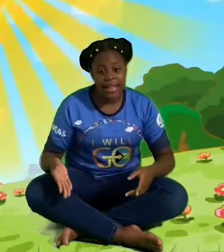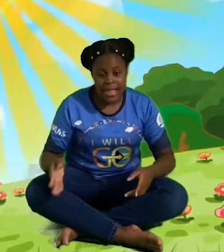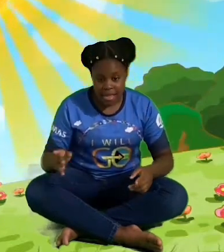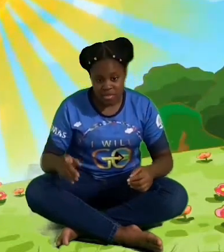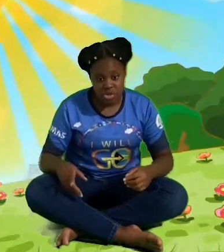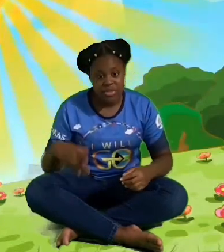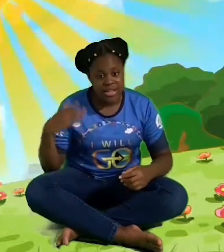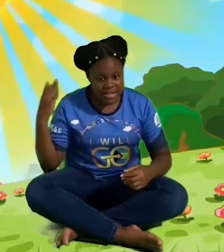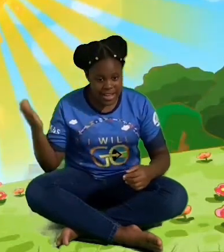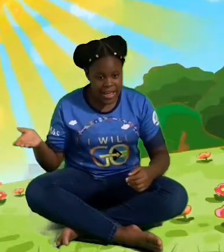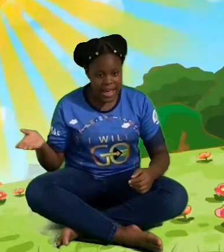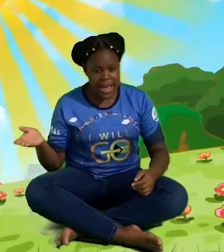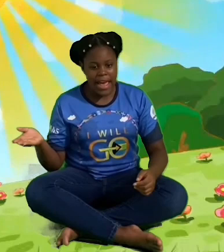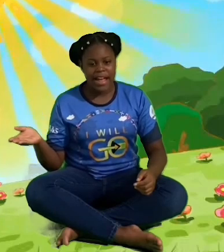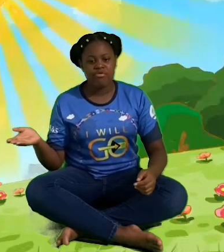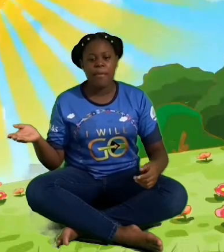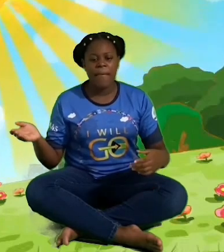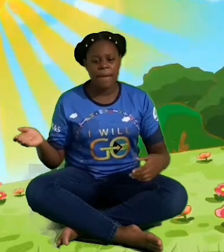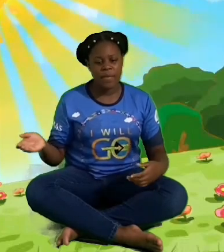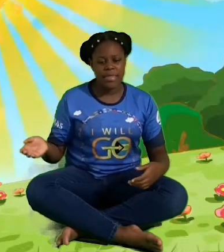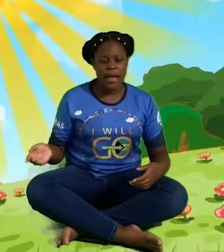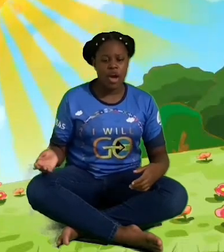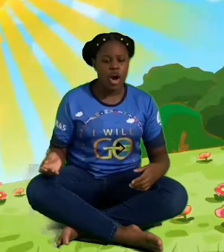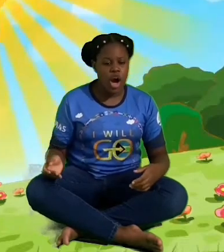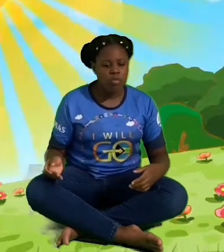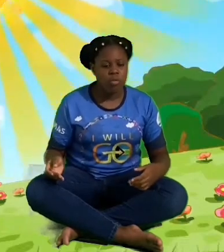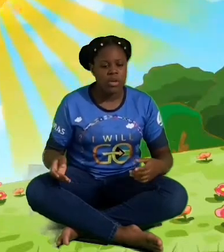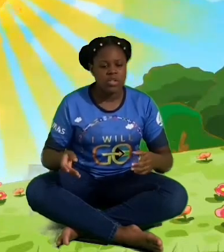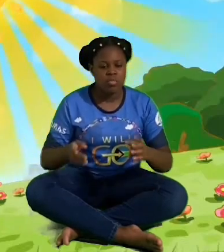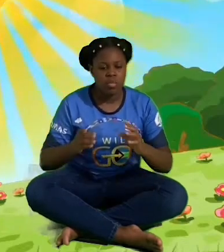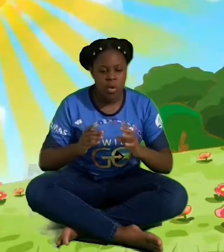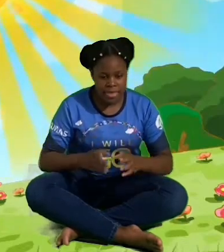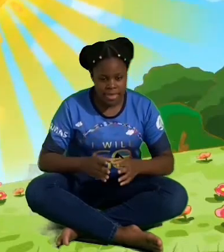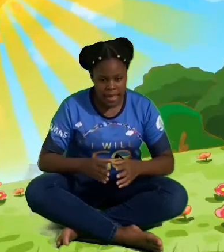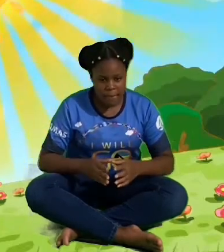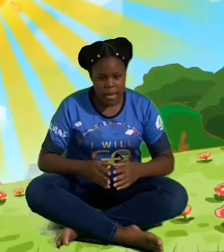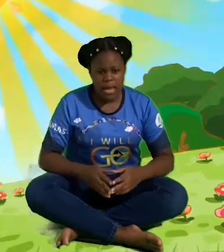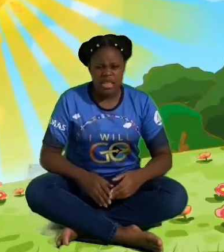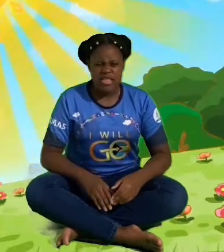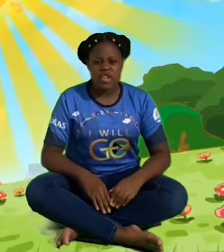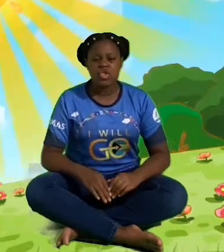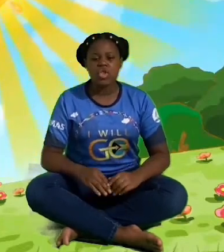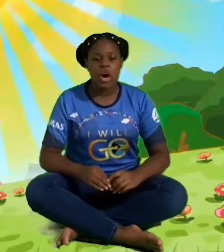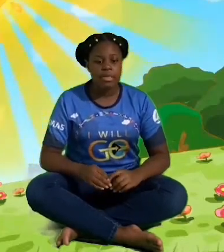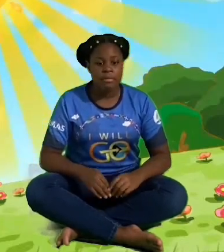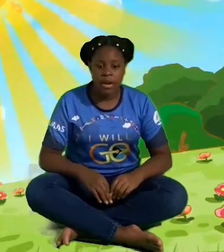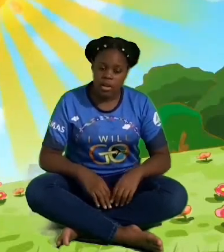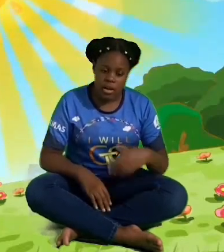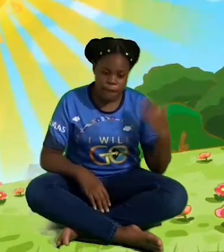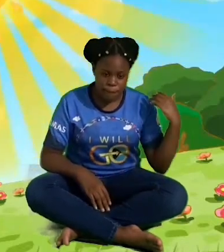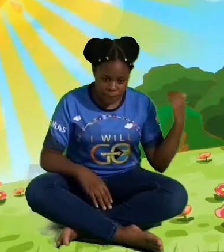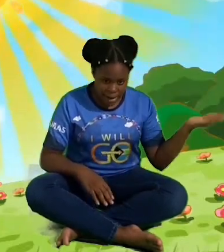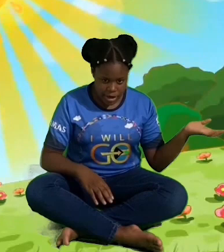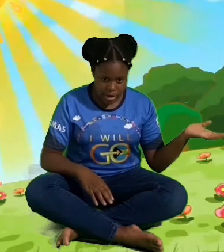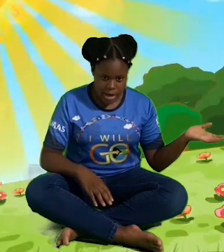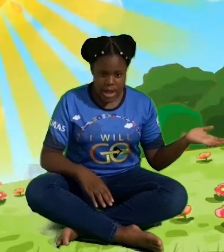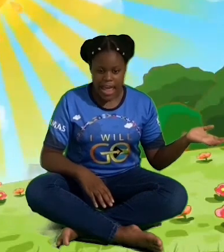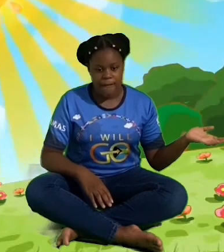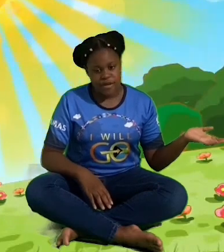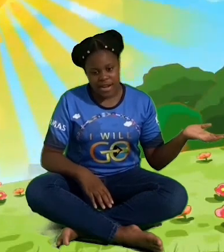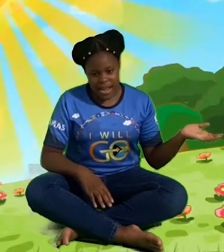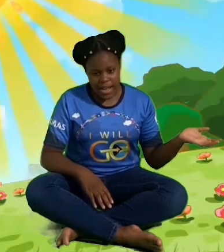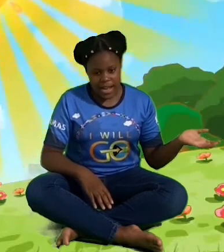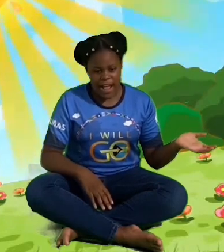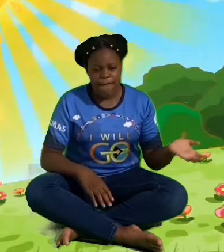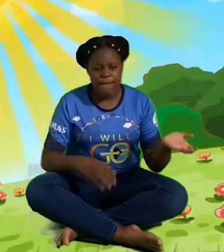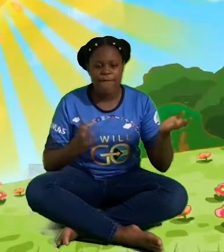that led them during the day and remembered that God was with them. They saw the pillar of fire